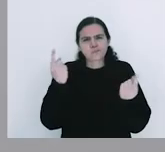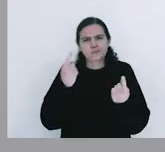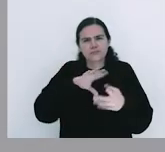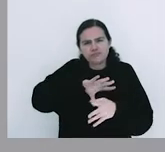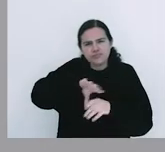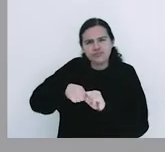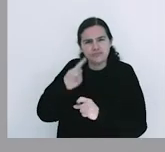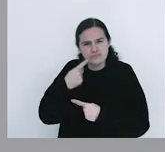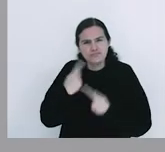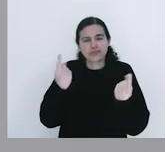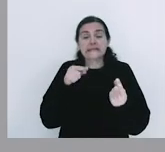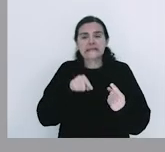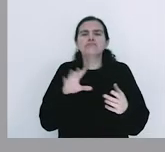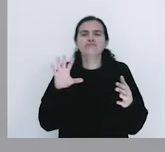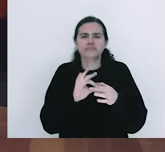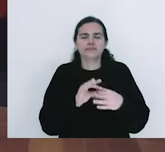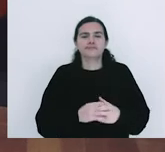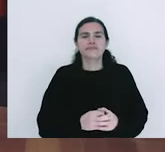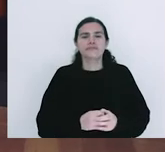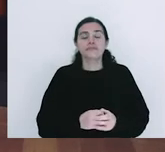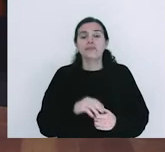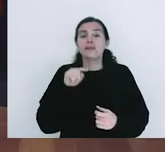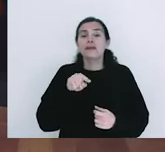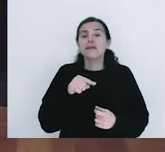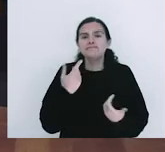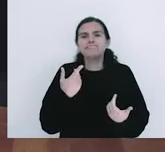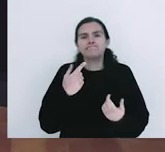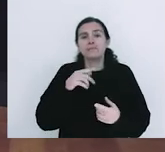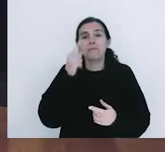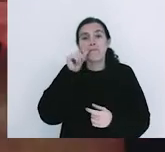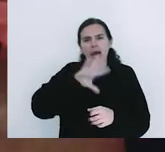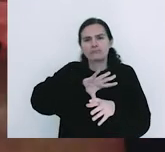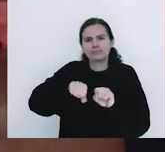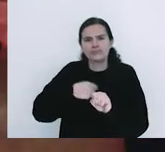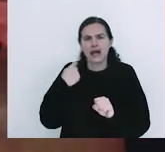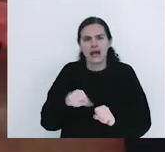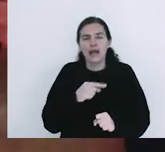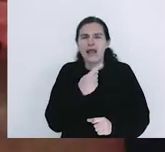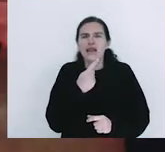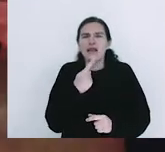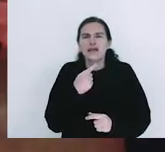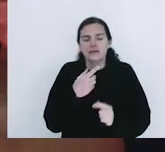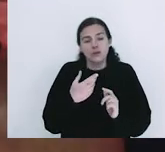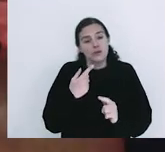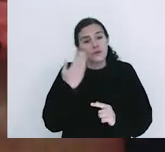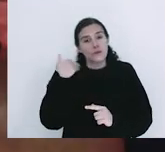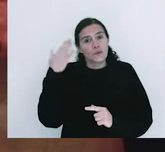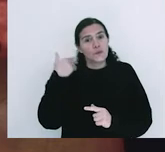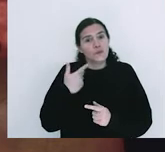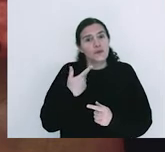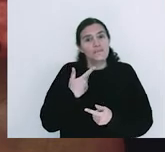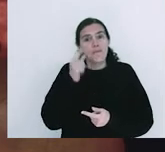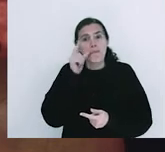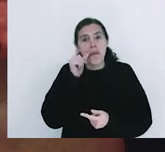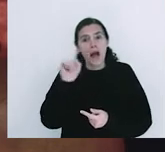Torment, is about that. So here, the destruction of the father. She had a very complicated